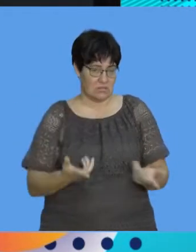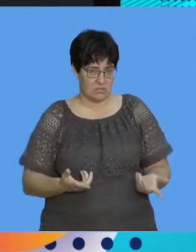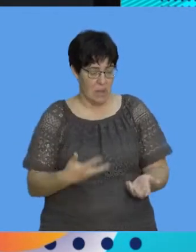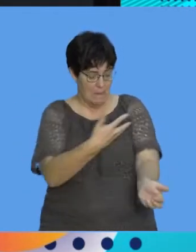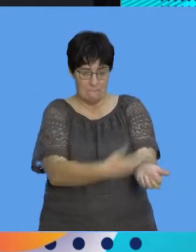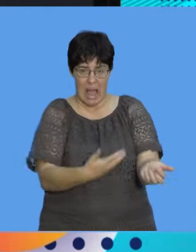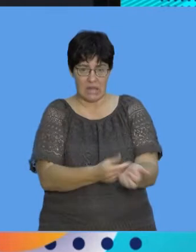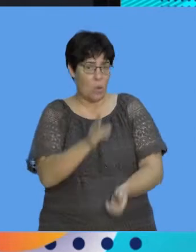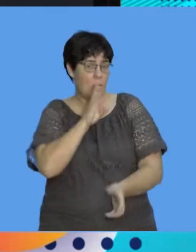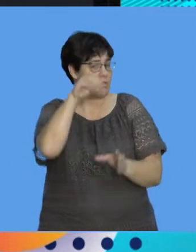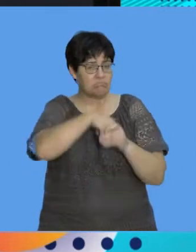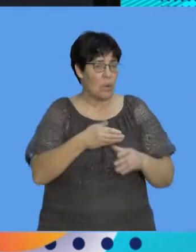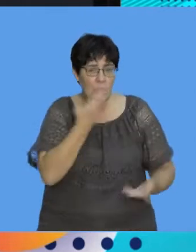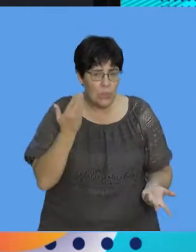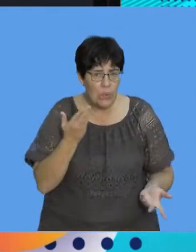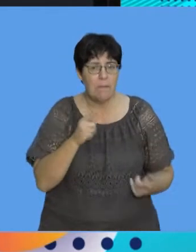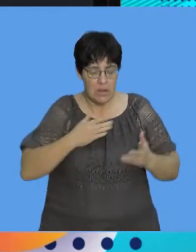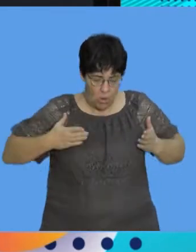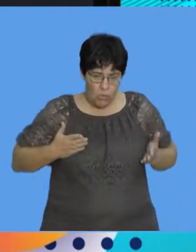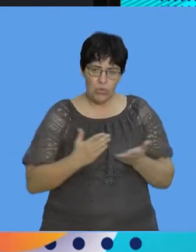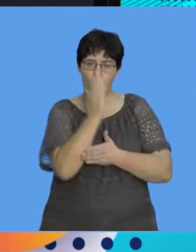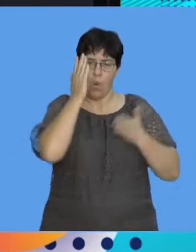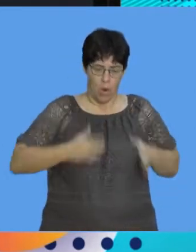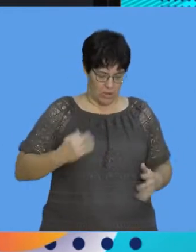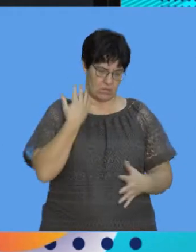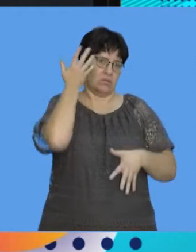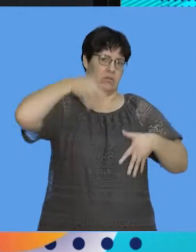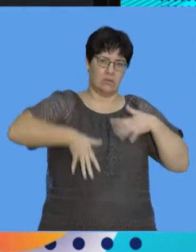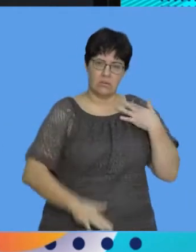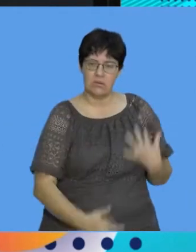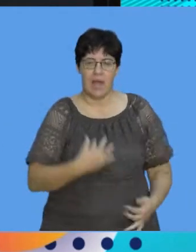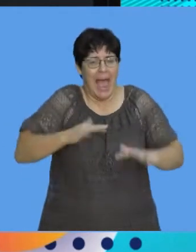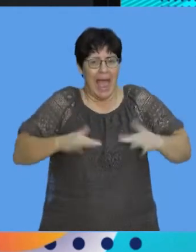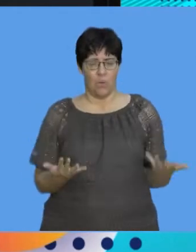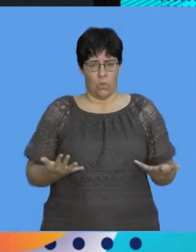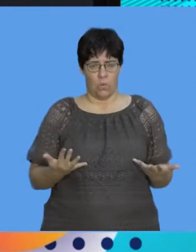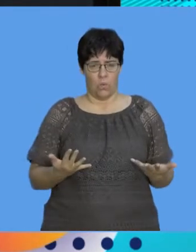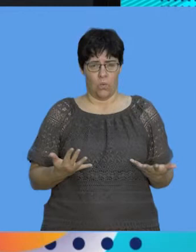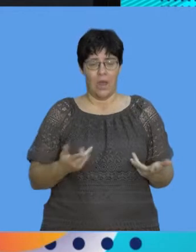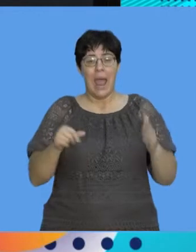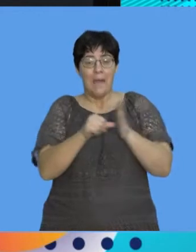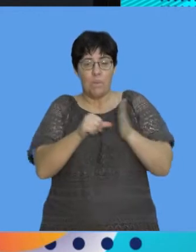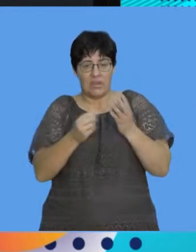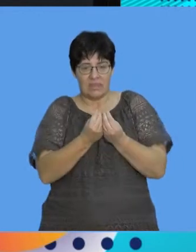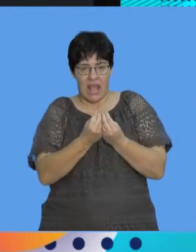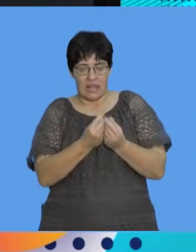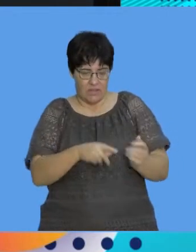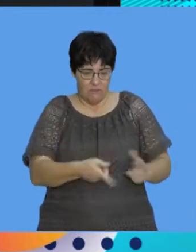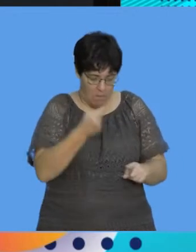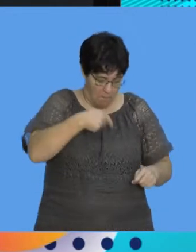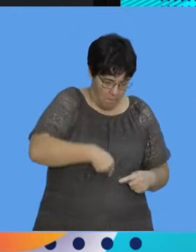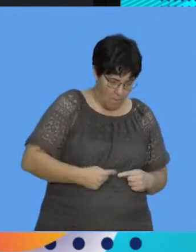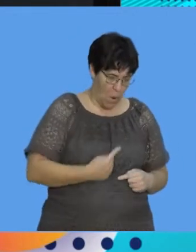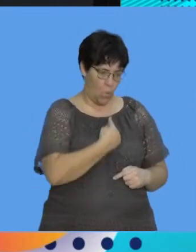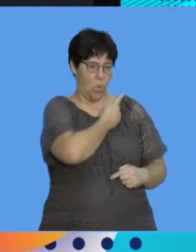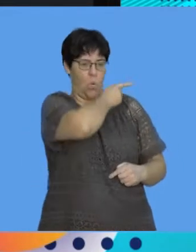right, it wouldn't be able to travel through my body. It wouldn't be able to transport. Things will get stuck, and if things get stuck, then